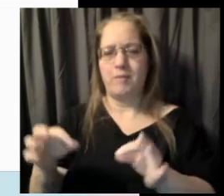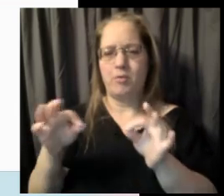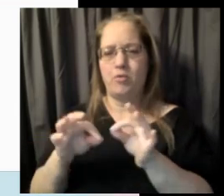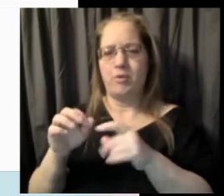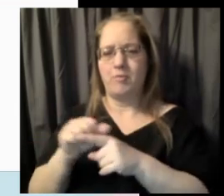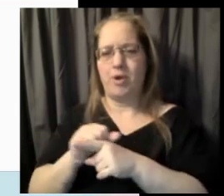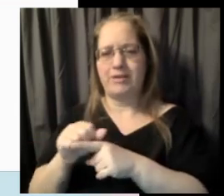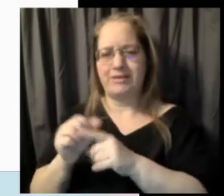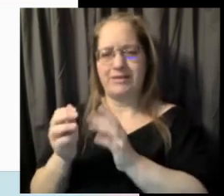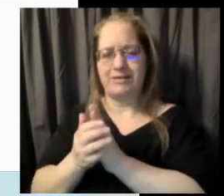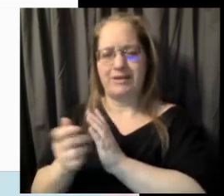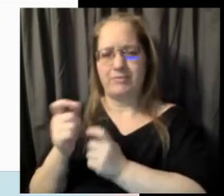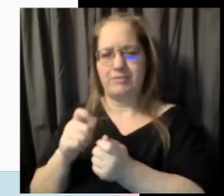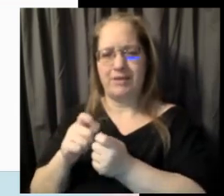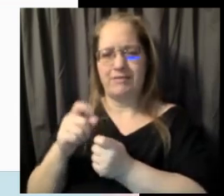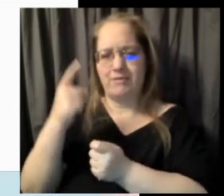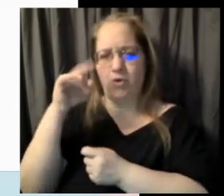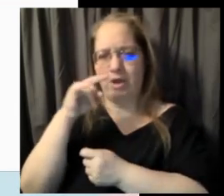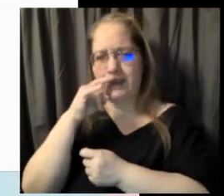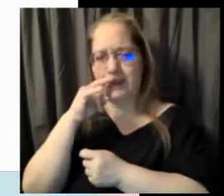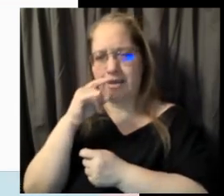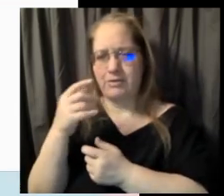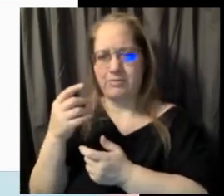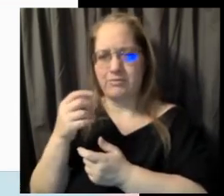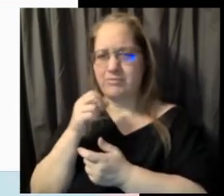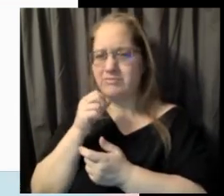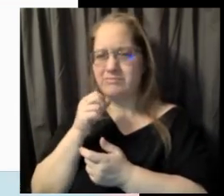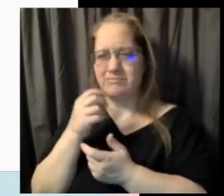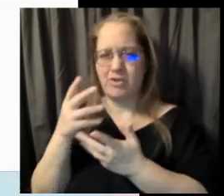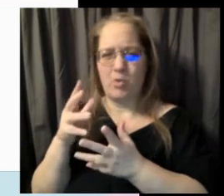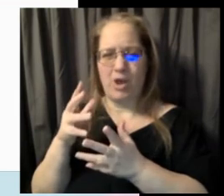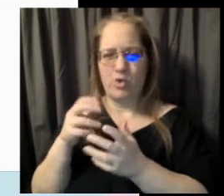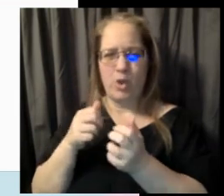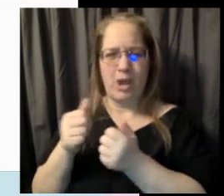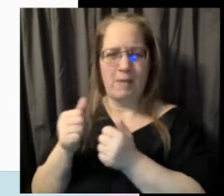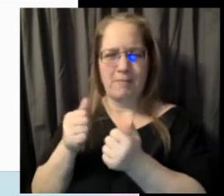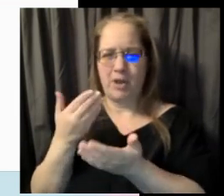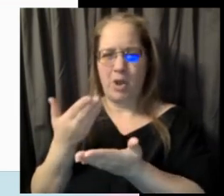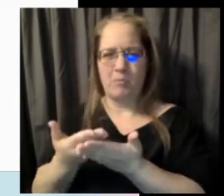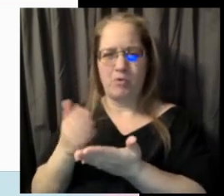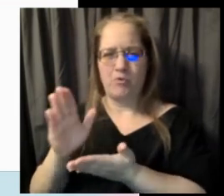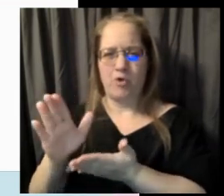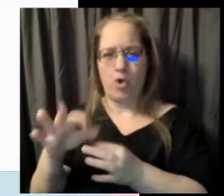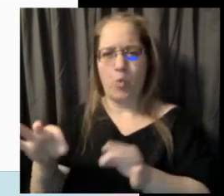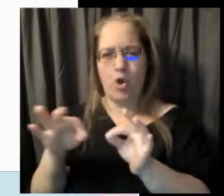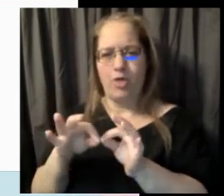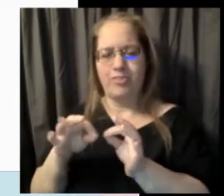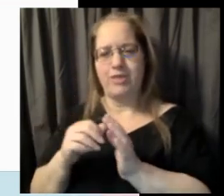practicing those skills, especially for a kid who isn't interested in competing or proving her worth.